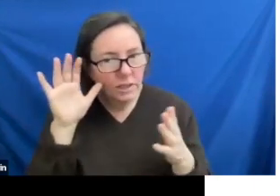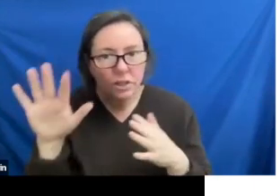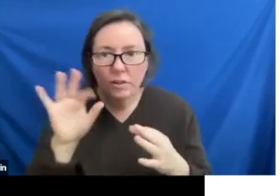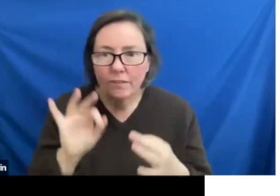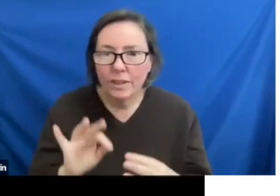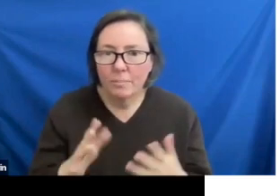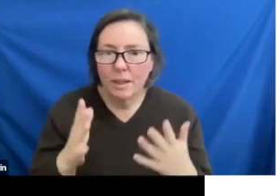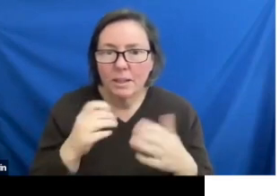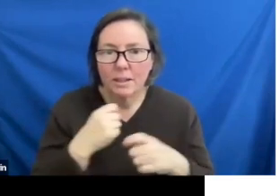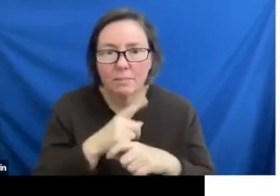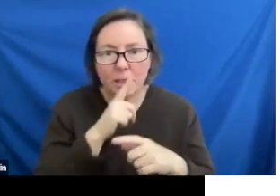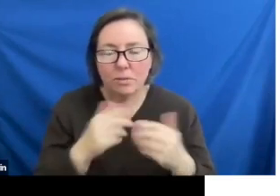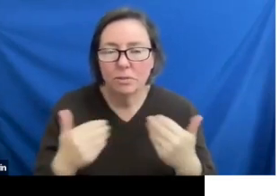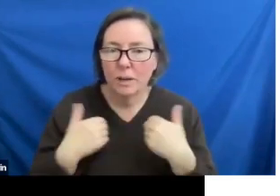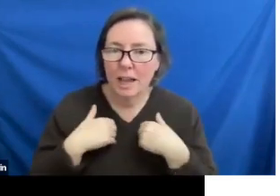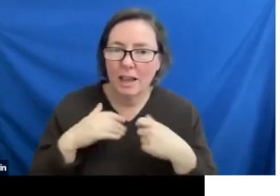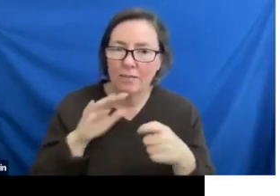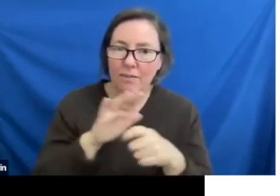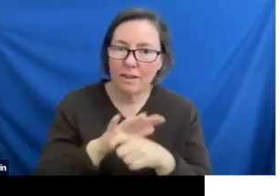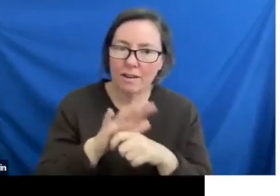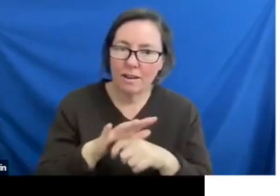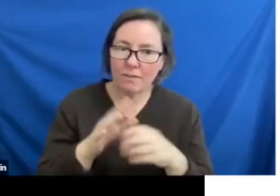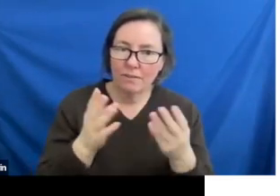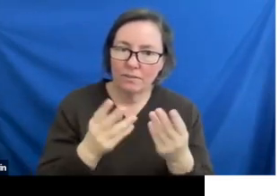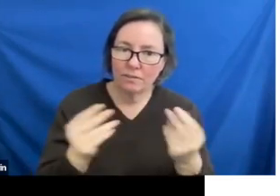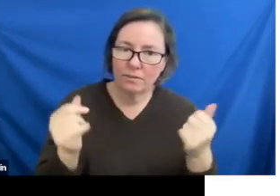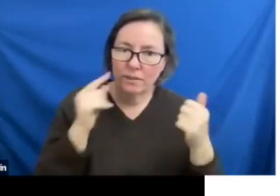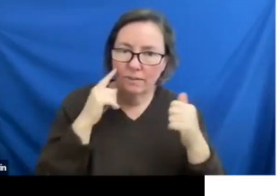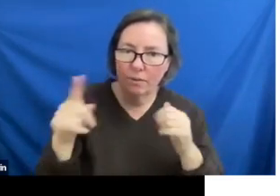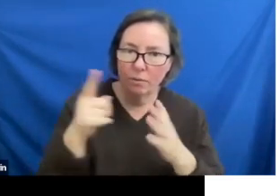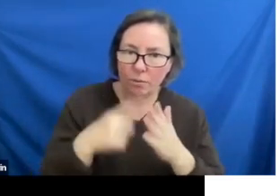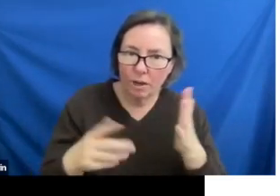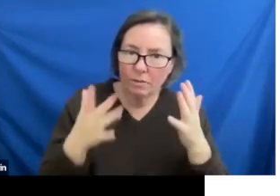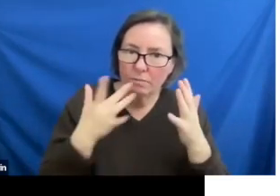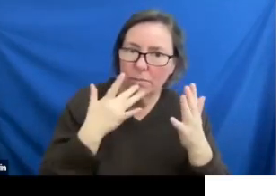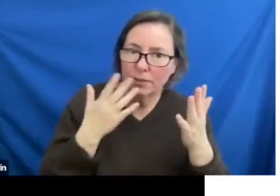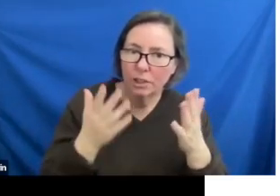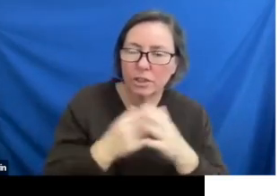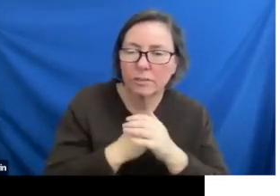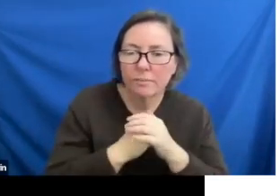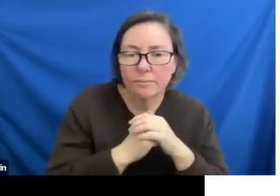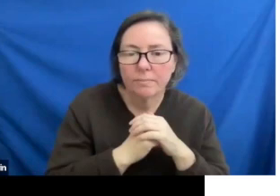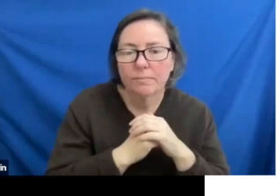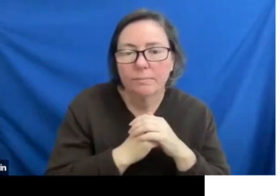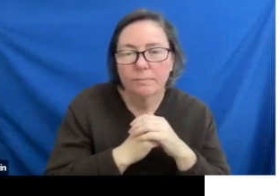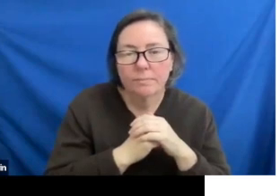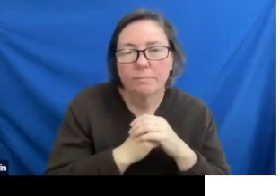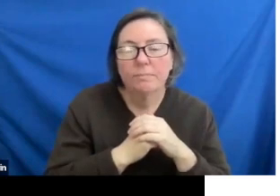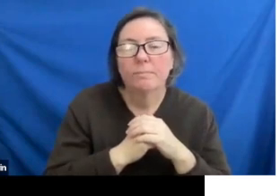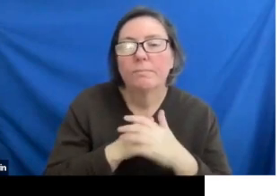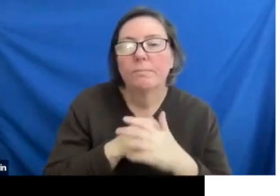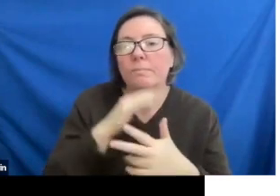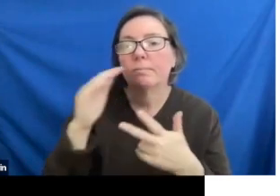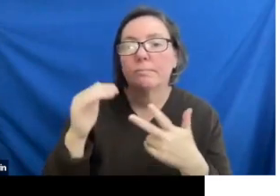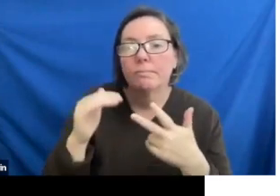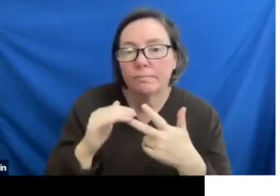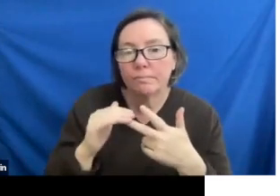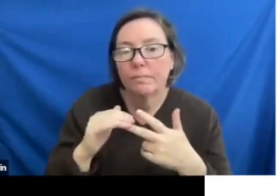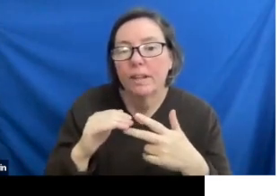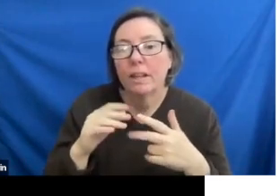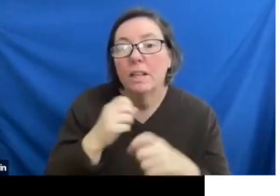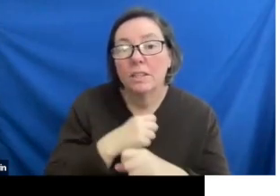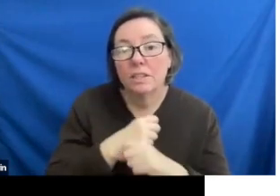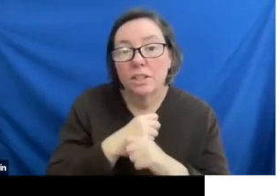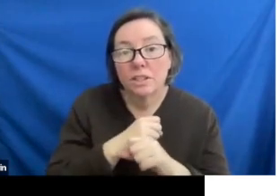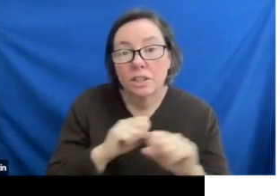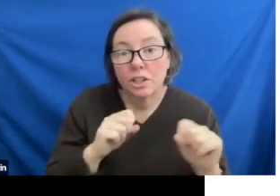sure that we have suitable solutions for storage at the facility. And then the last is around security.